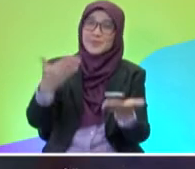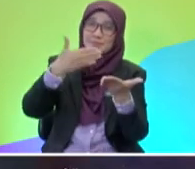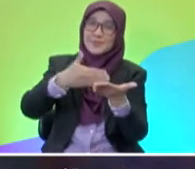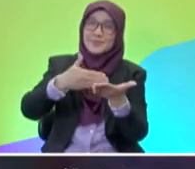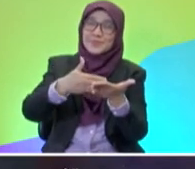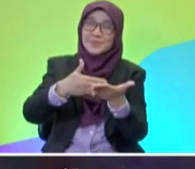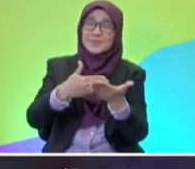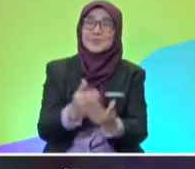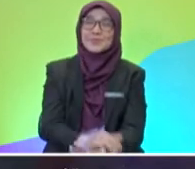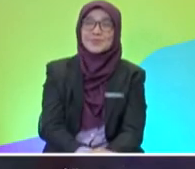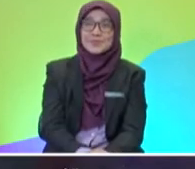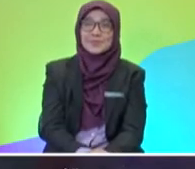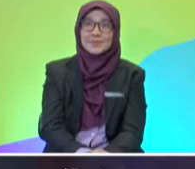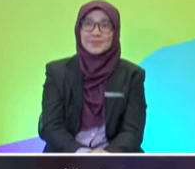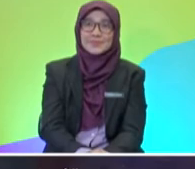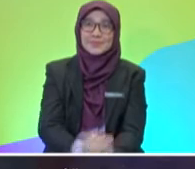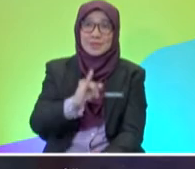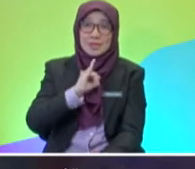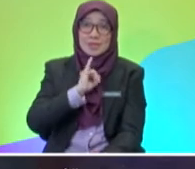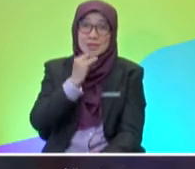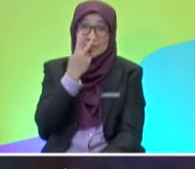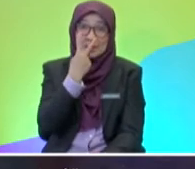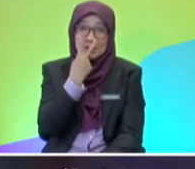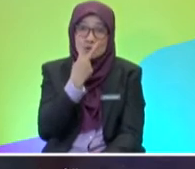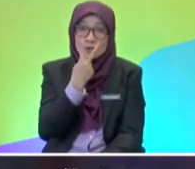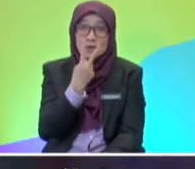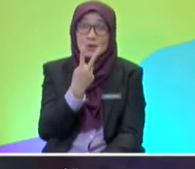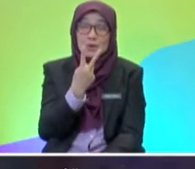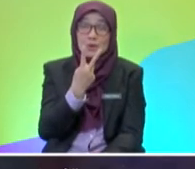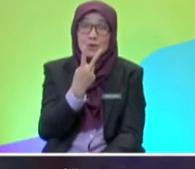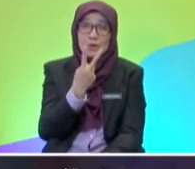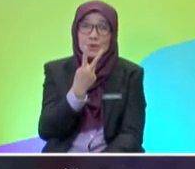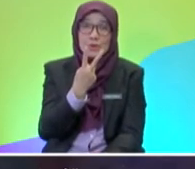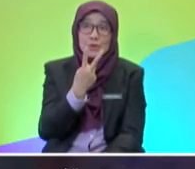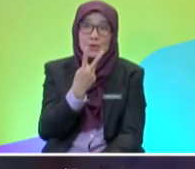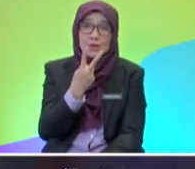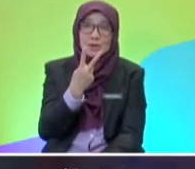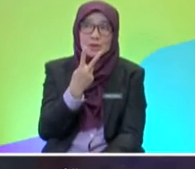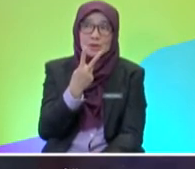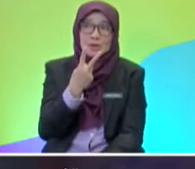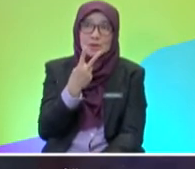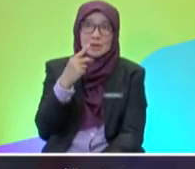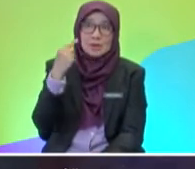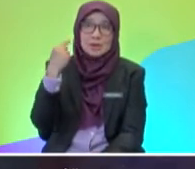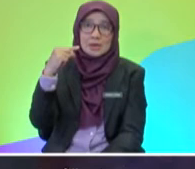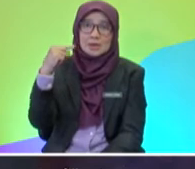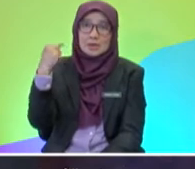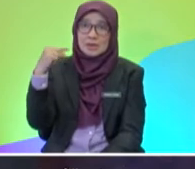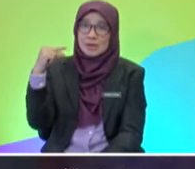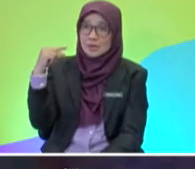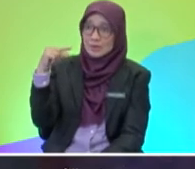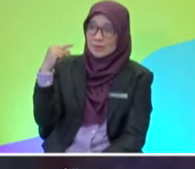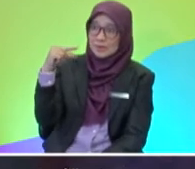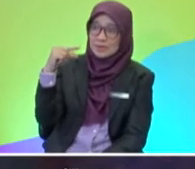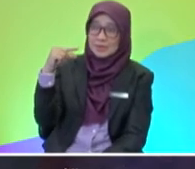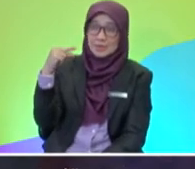the next one. I see a green creature here. Green